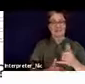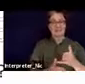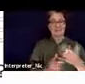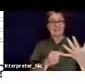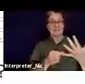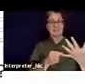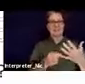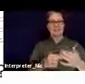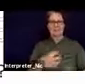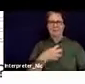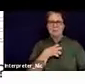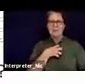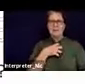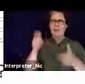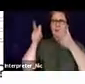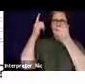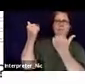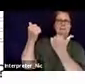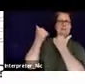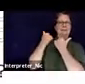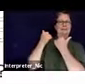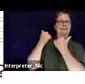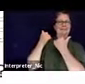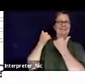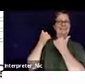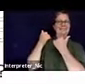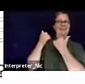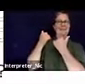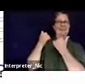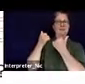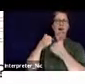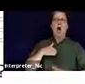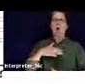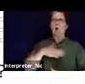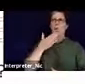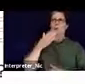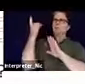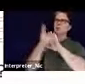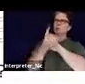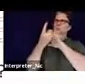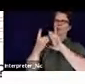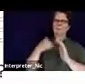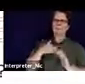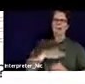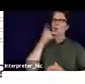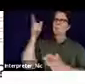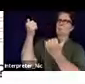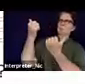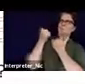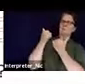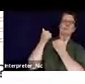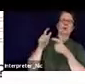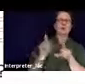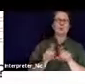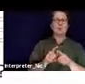So in the same way that I don't want to be discriminated against, I certainly don't want to be your token higher. So I'm just not going to put myself down there.